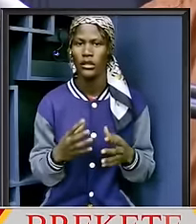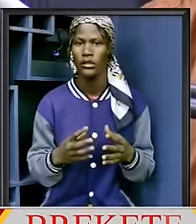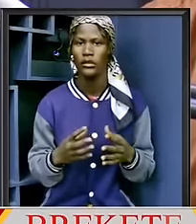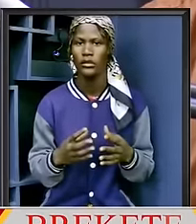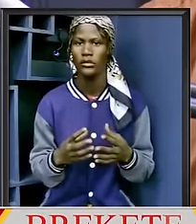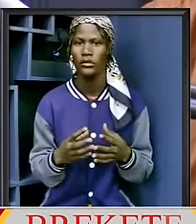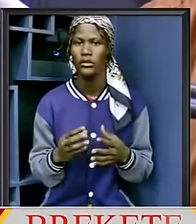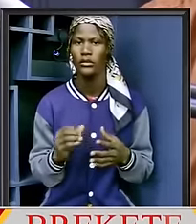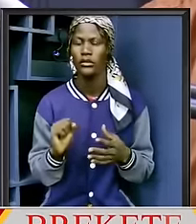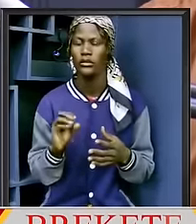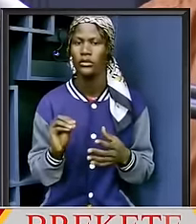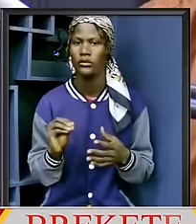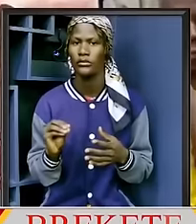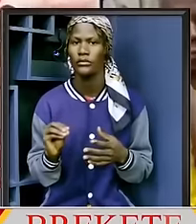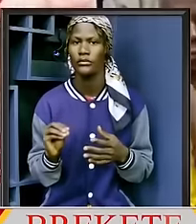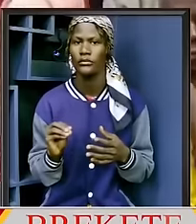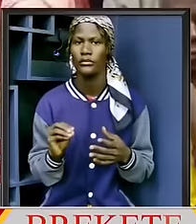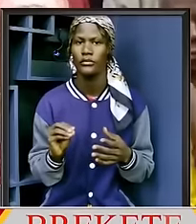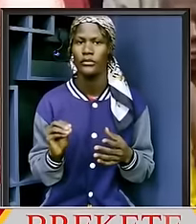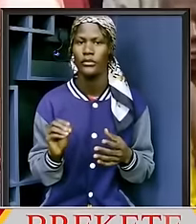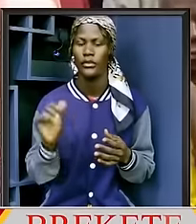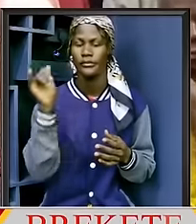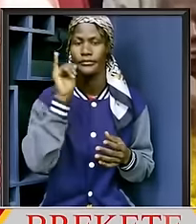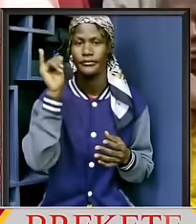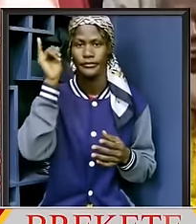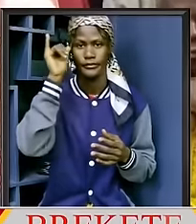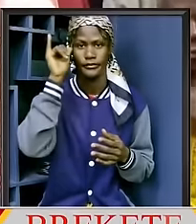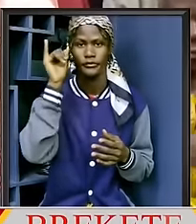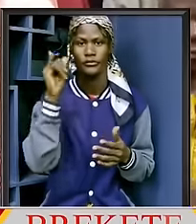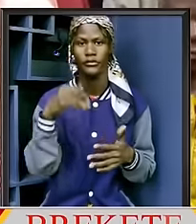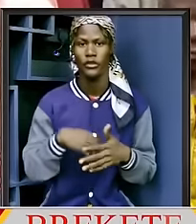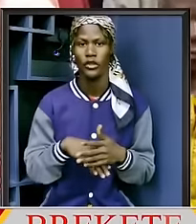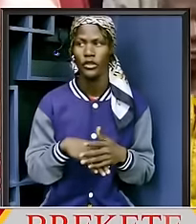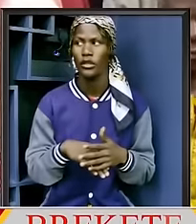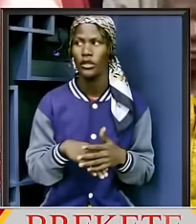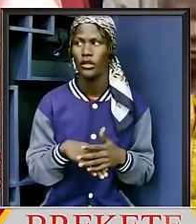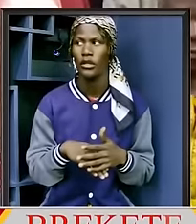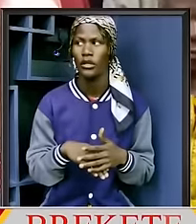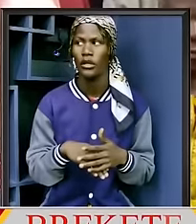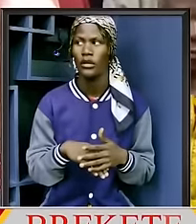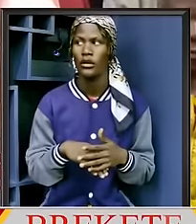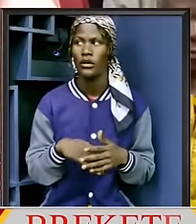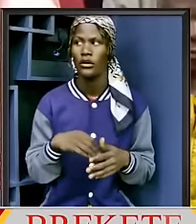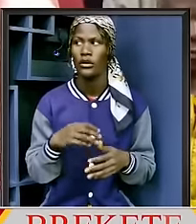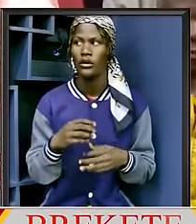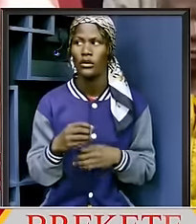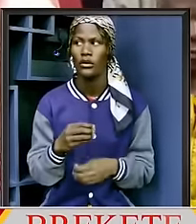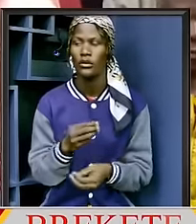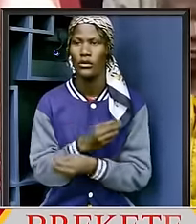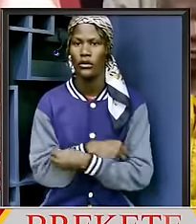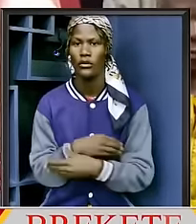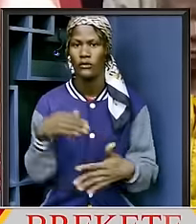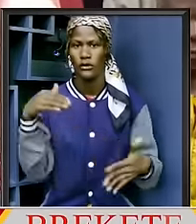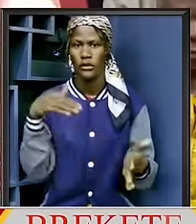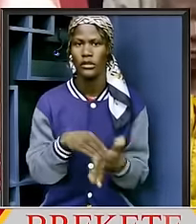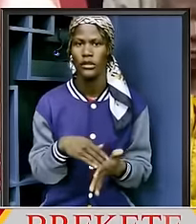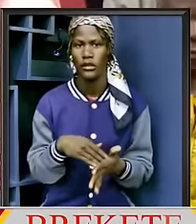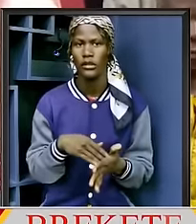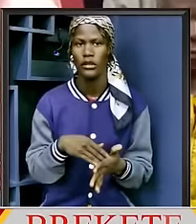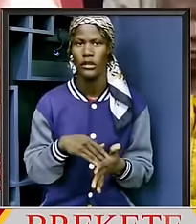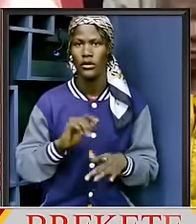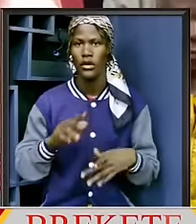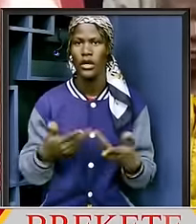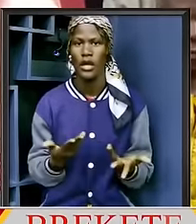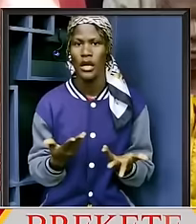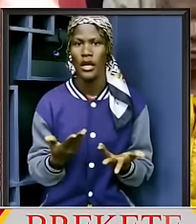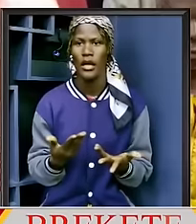So by yesterday, we were in the office again, where I met her there also.